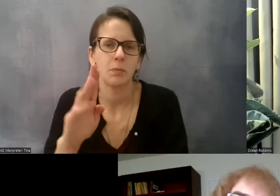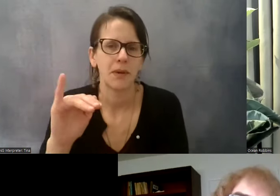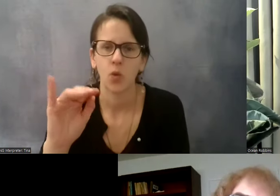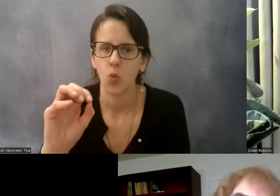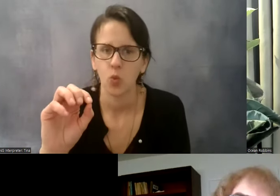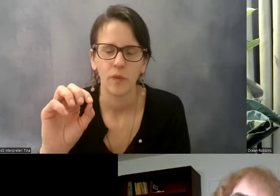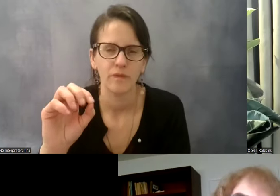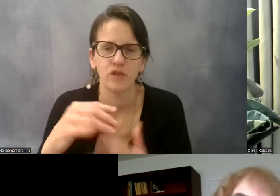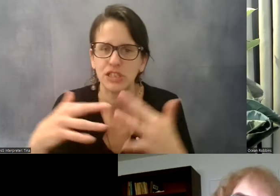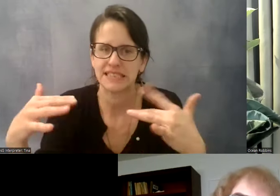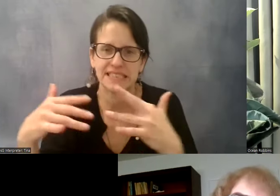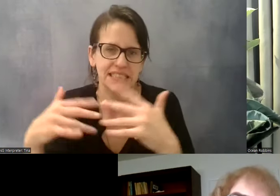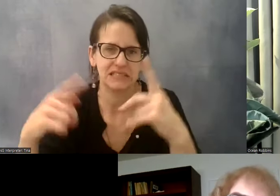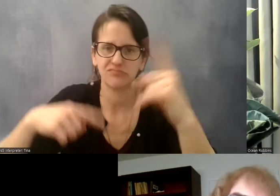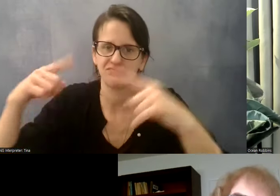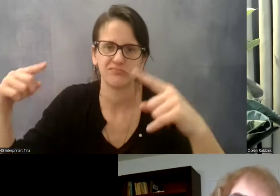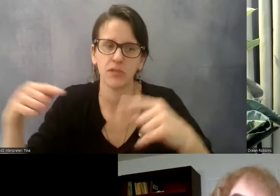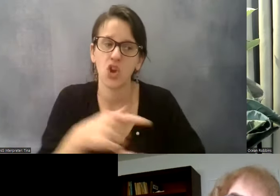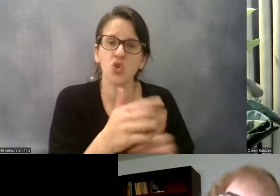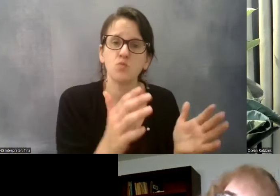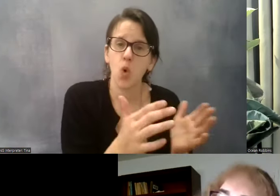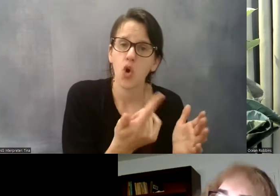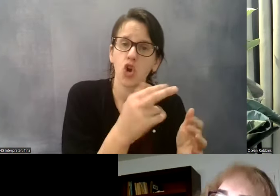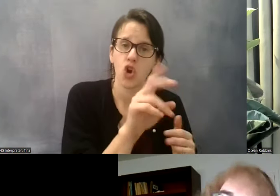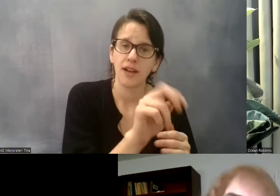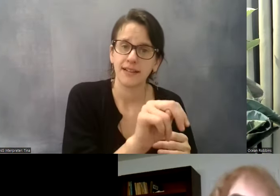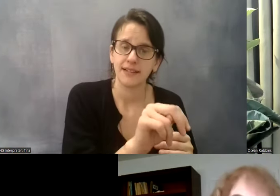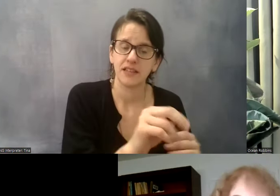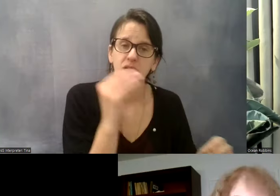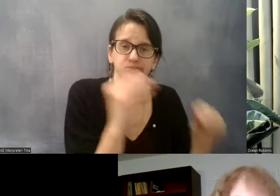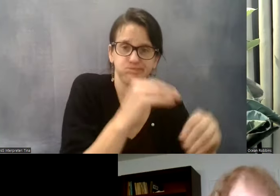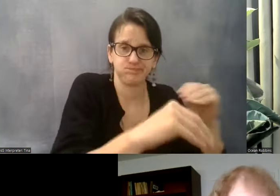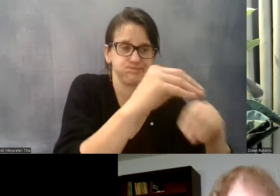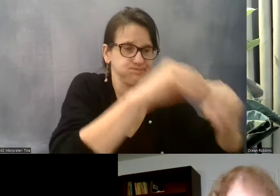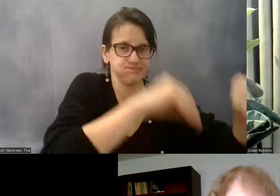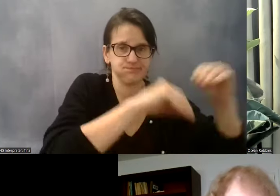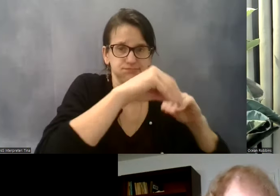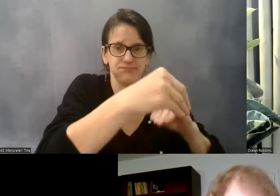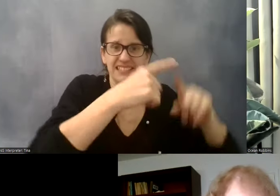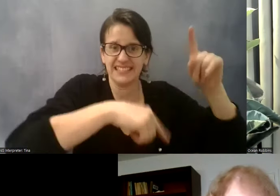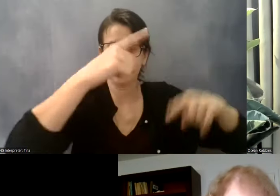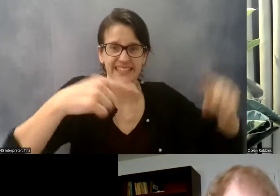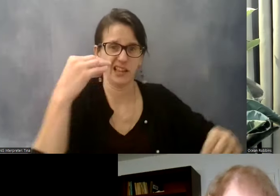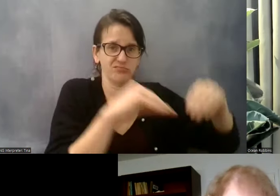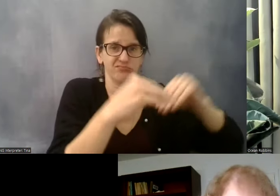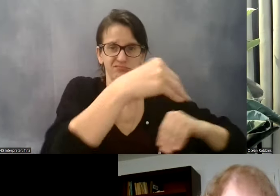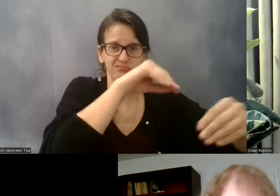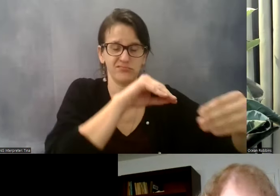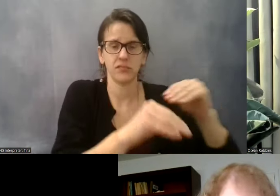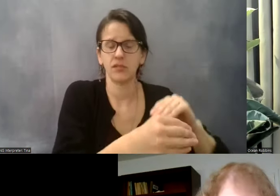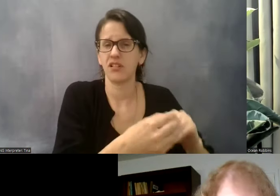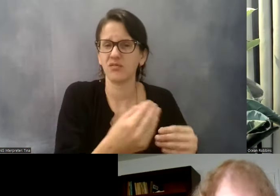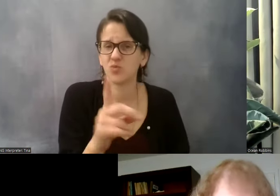You have the option in a garden, in a small garden, to do whatever you want. So you don't need